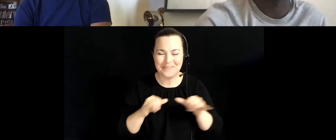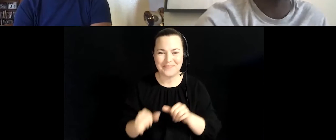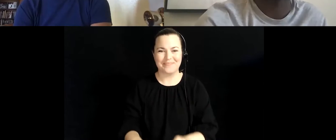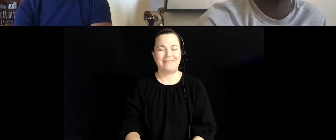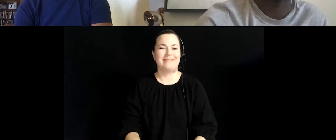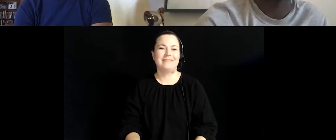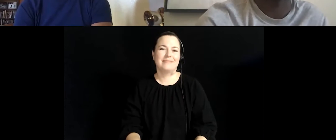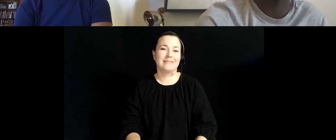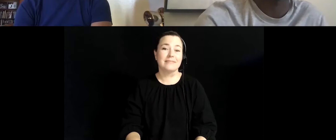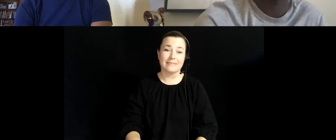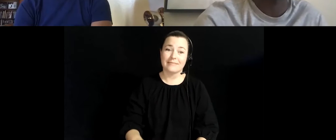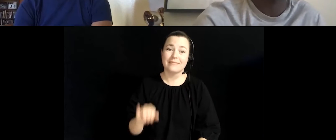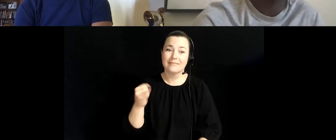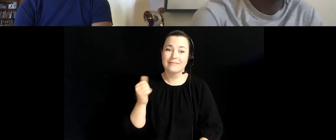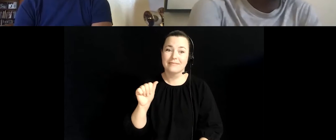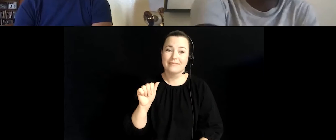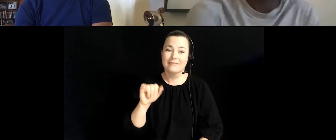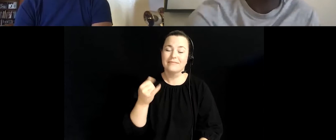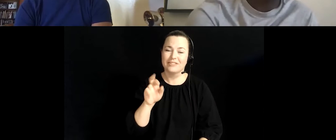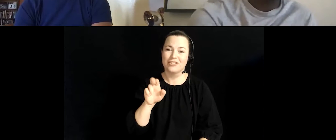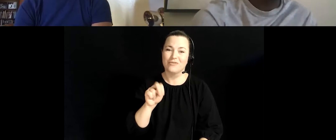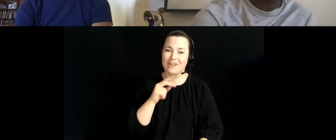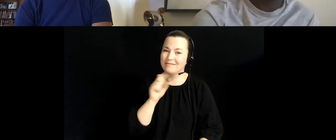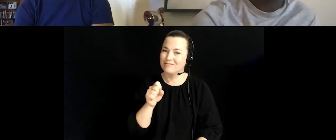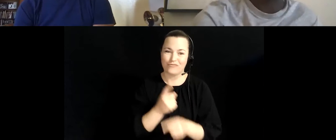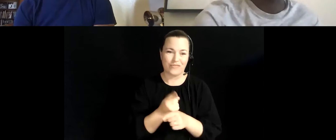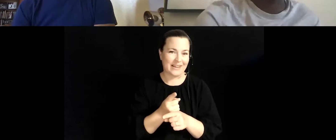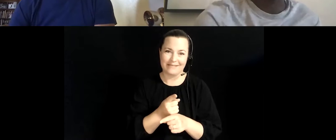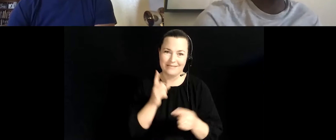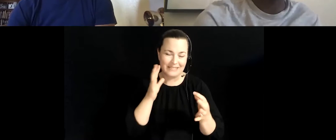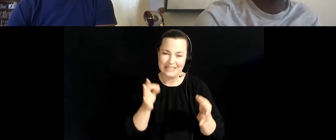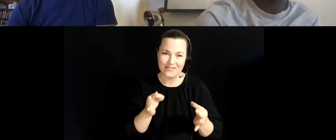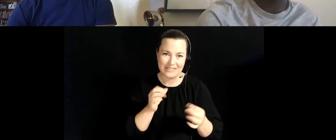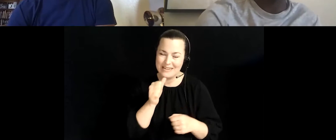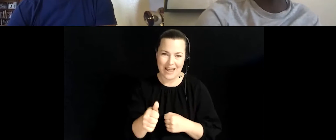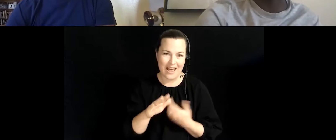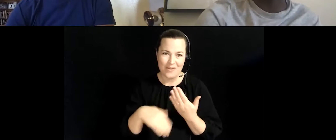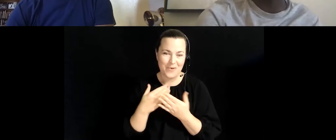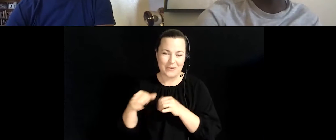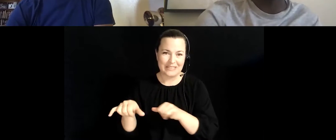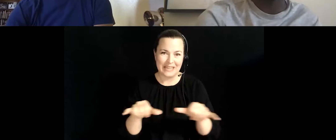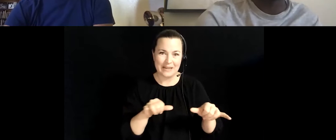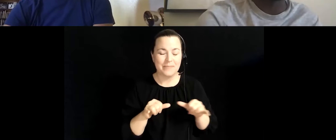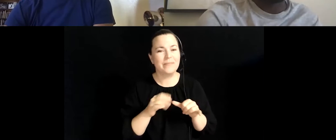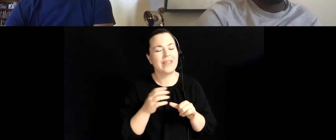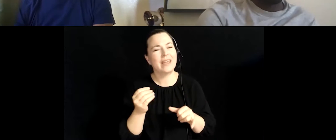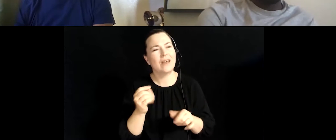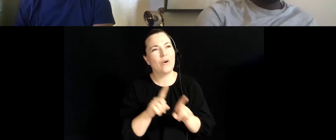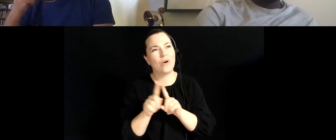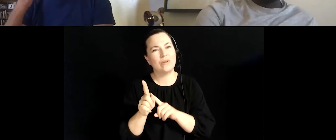definitely isn't. And I think there is some kind of weird, maybe undercurrent of